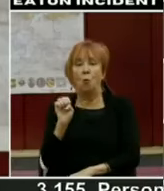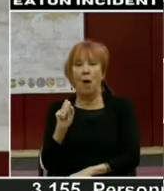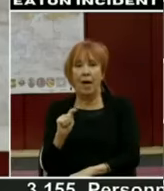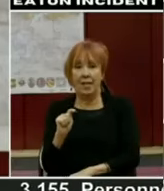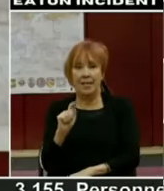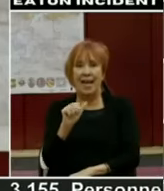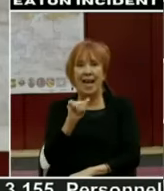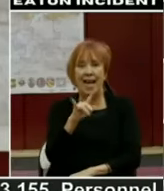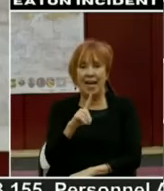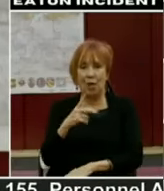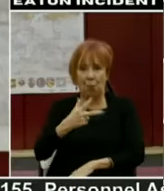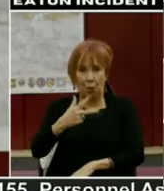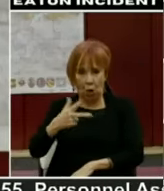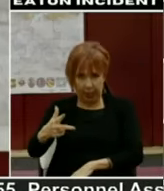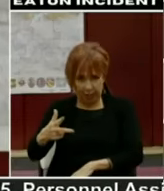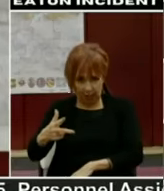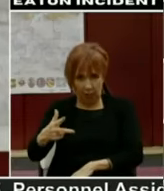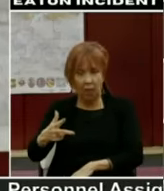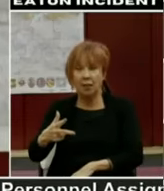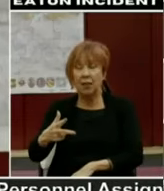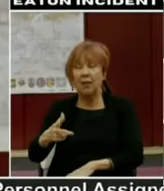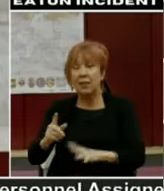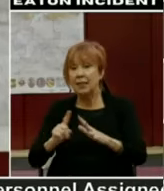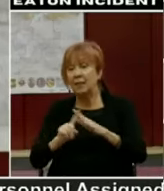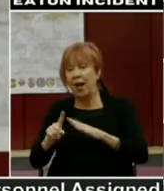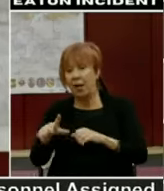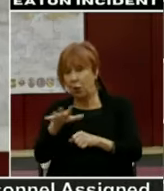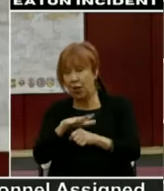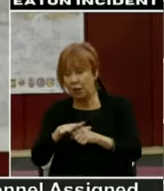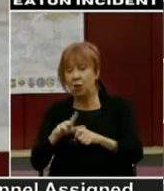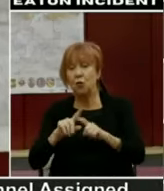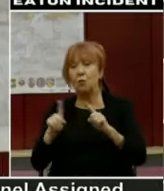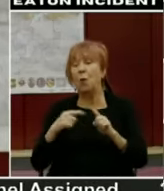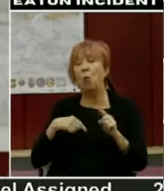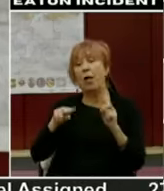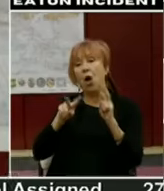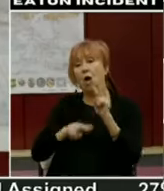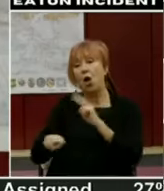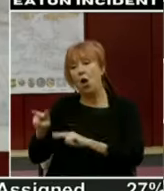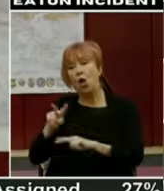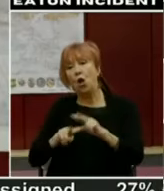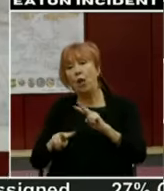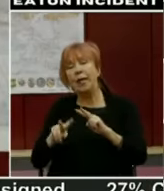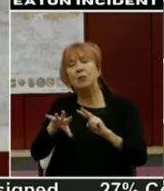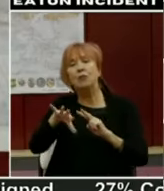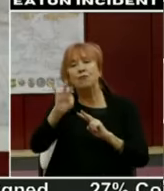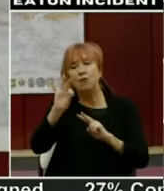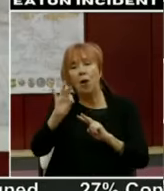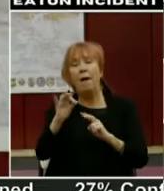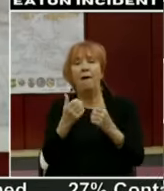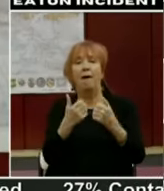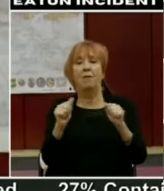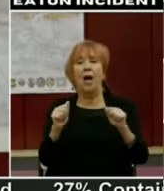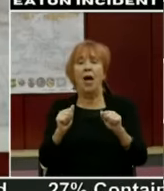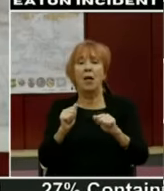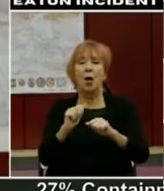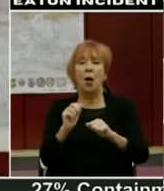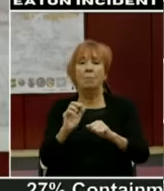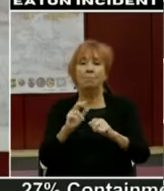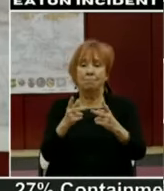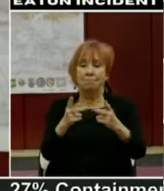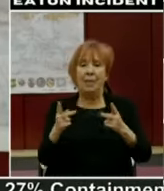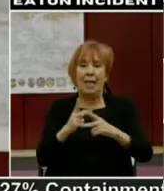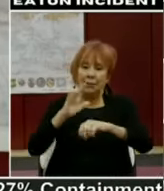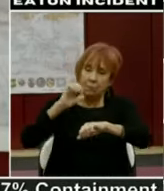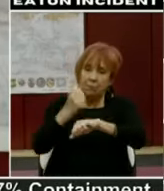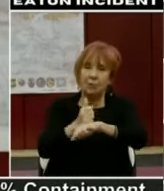know. We are going to be locating a permit facility, ultimately conveniently located within the alternate area. We have